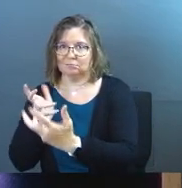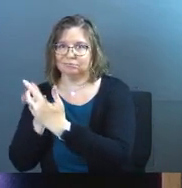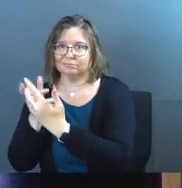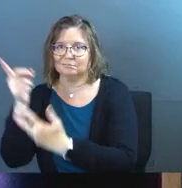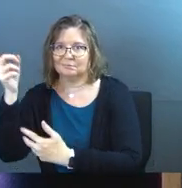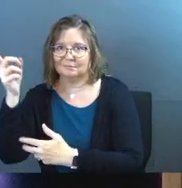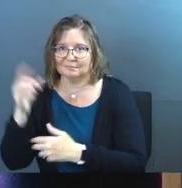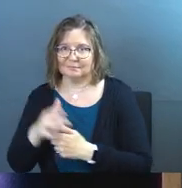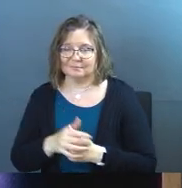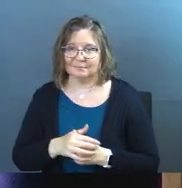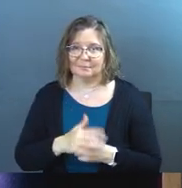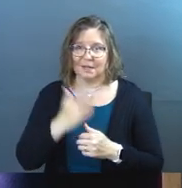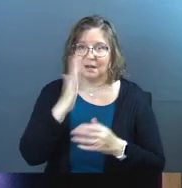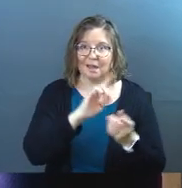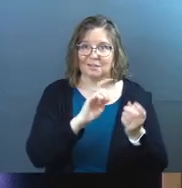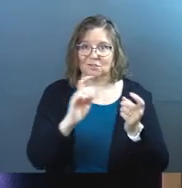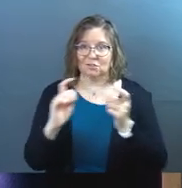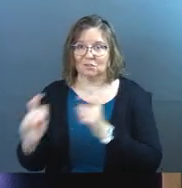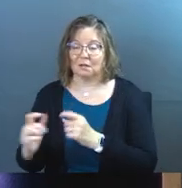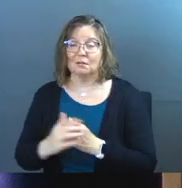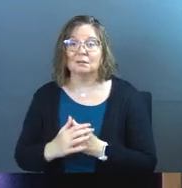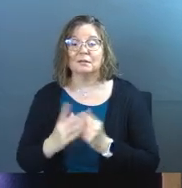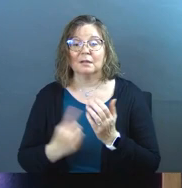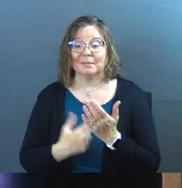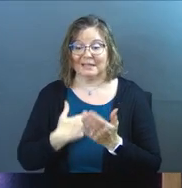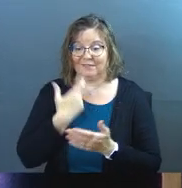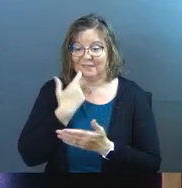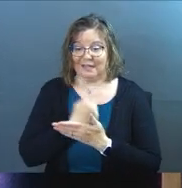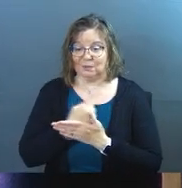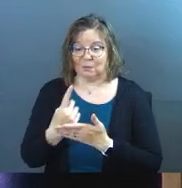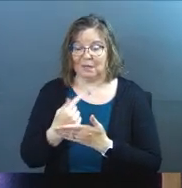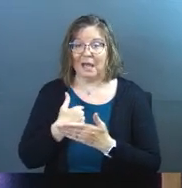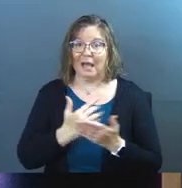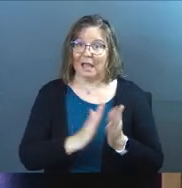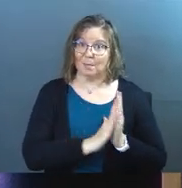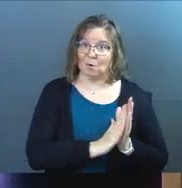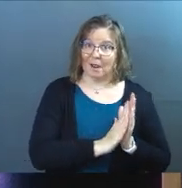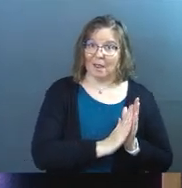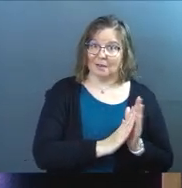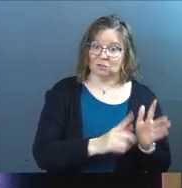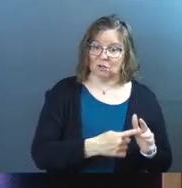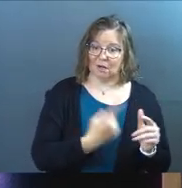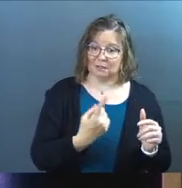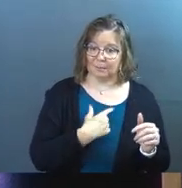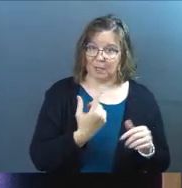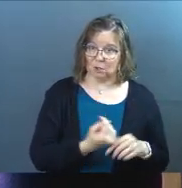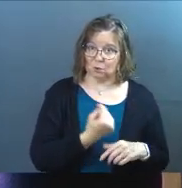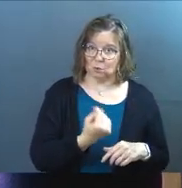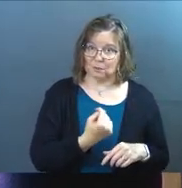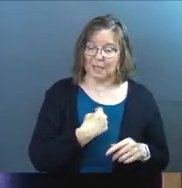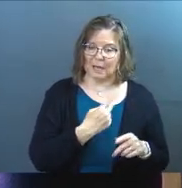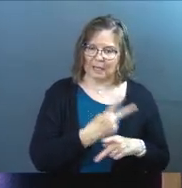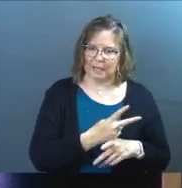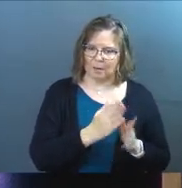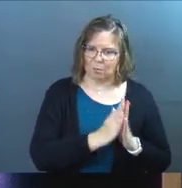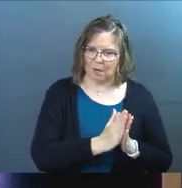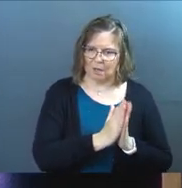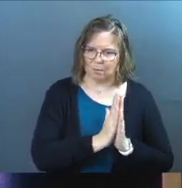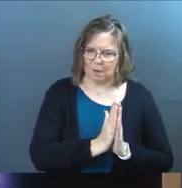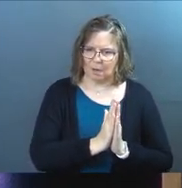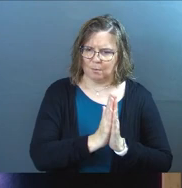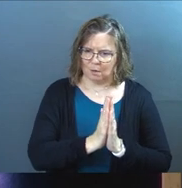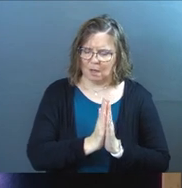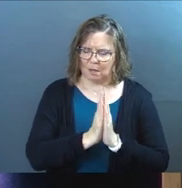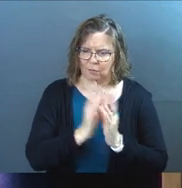you. There's times, even this last week, I was praying for something on Tuesday, and I